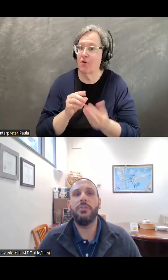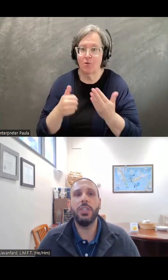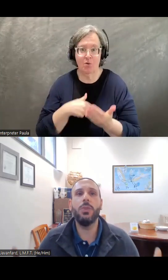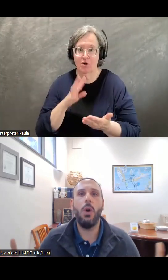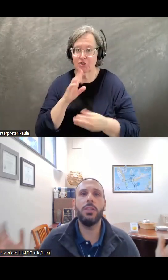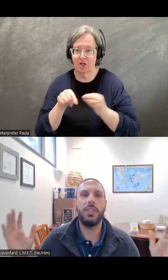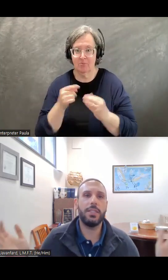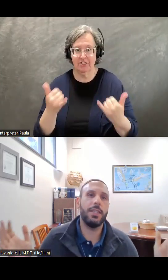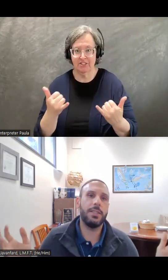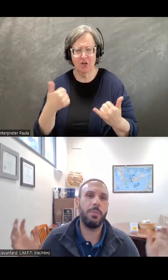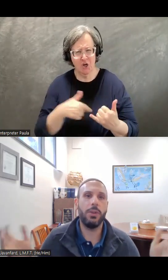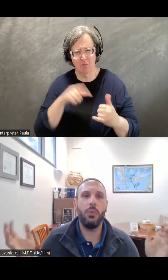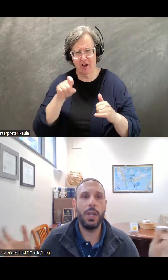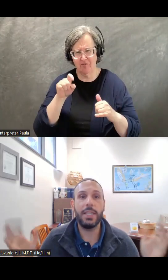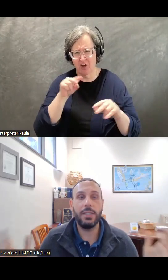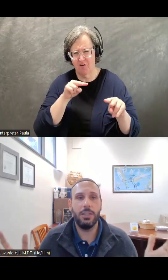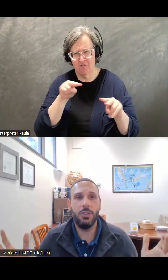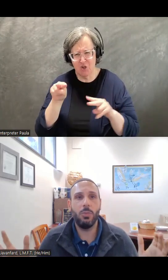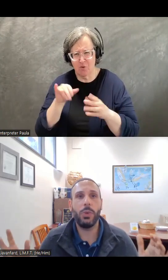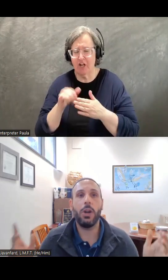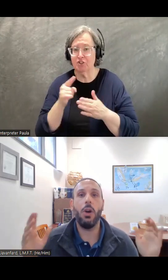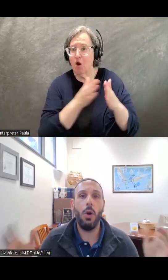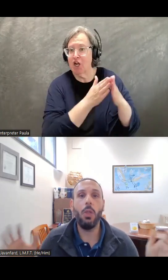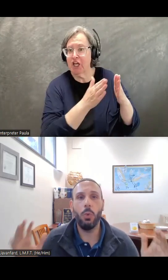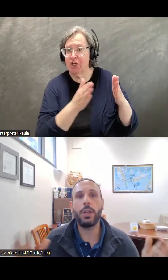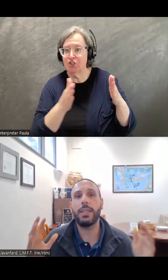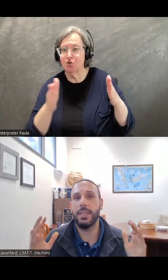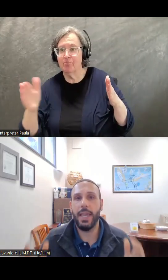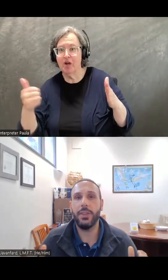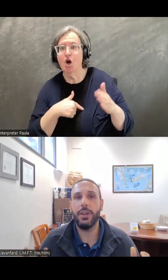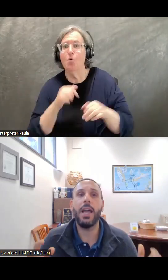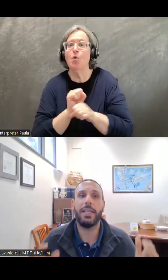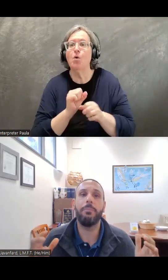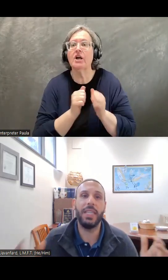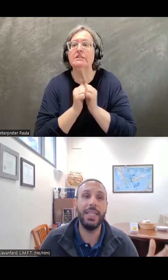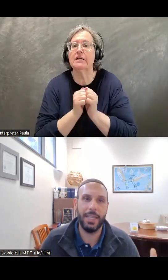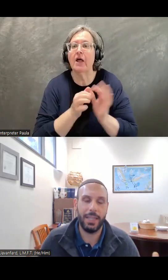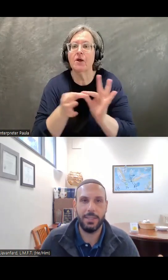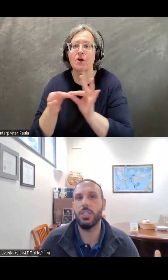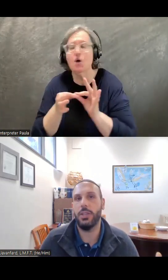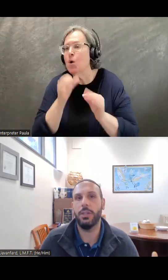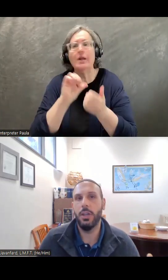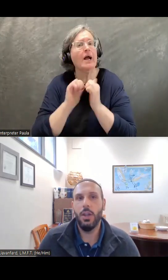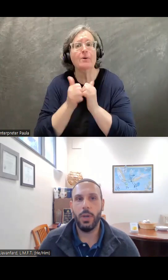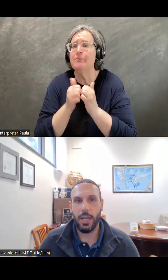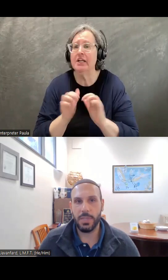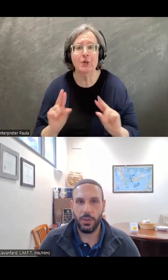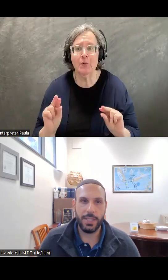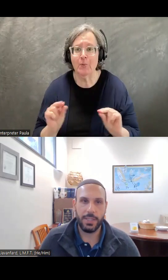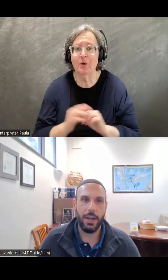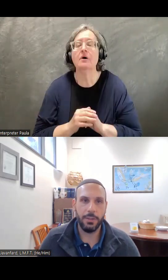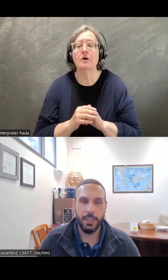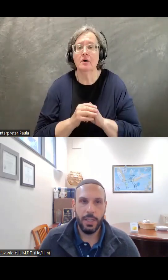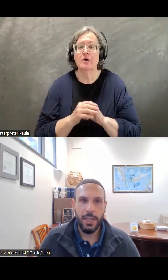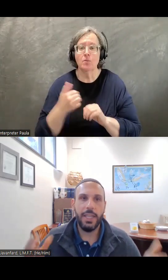that we need to view all of these things as part of one continuum where we are all working together and not competing against each other when it comes to